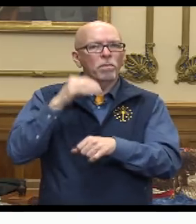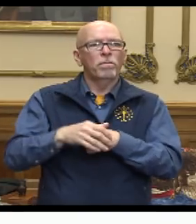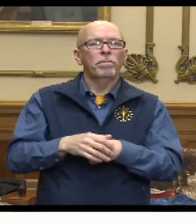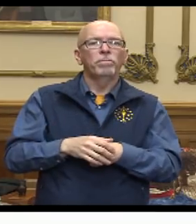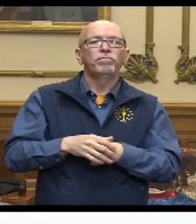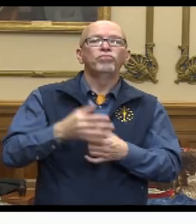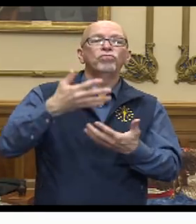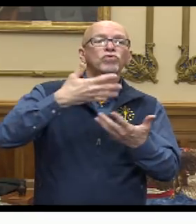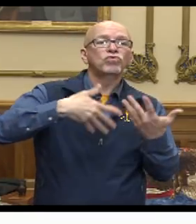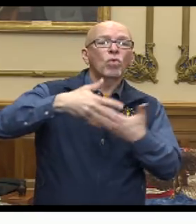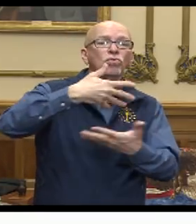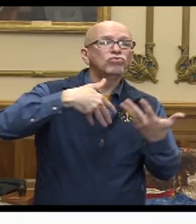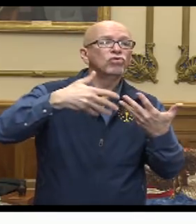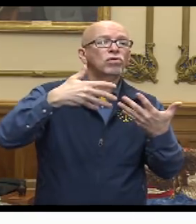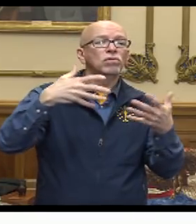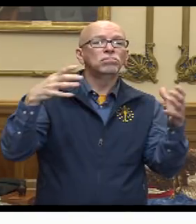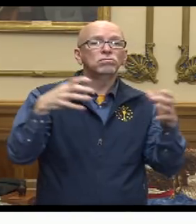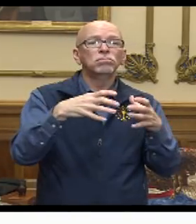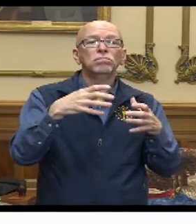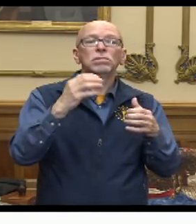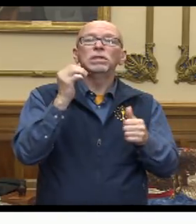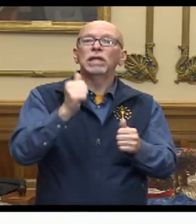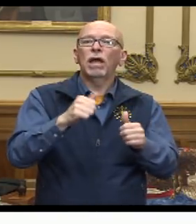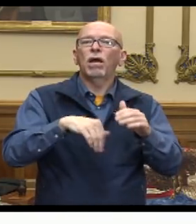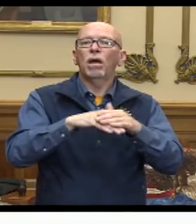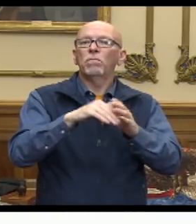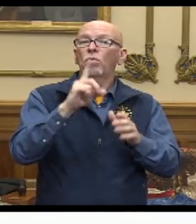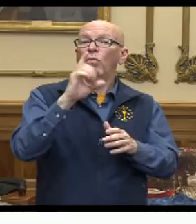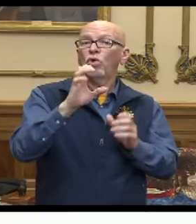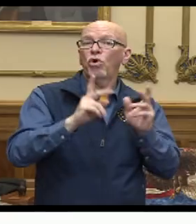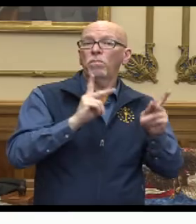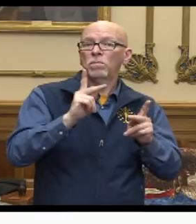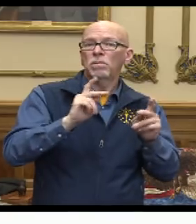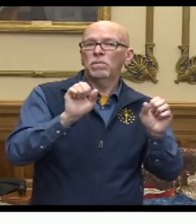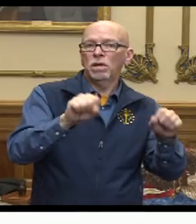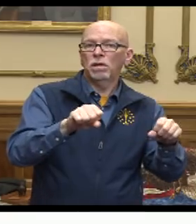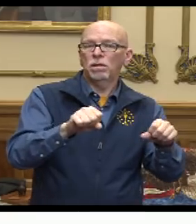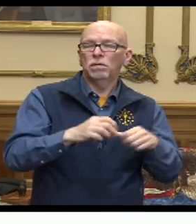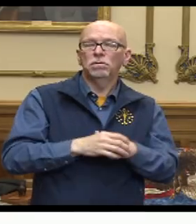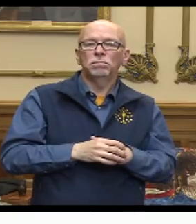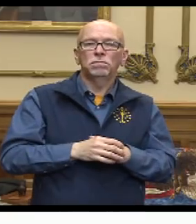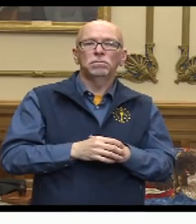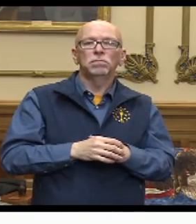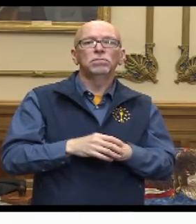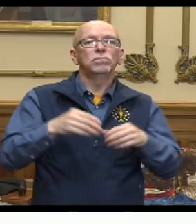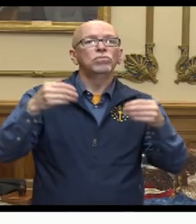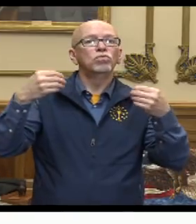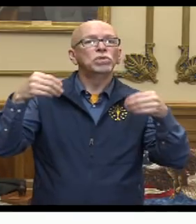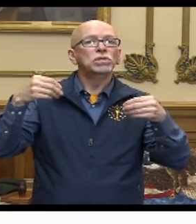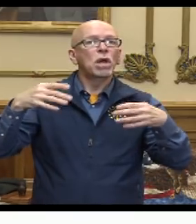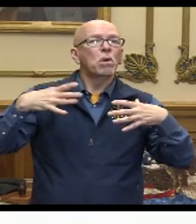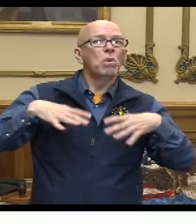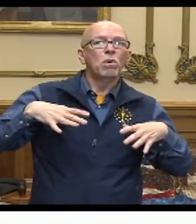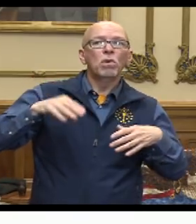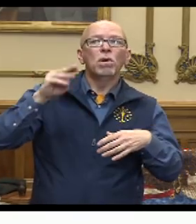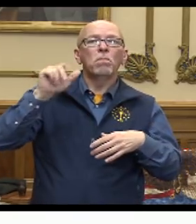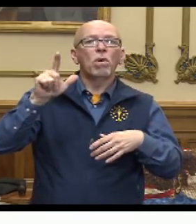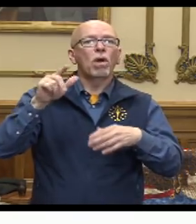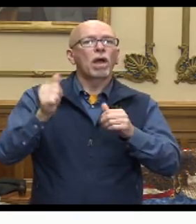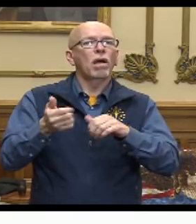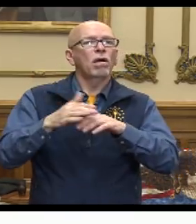Social gatherings of up to 100 people may occur. Retail stores and malls may move